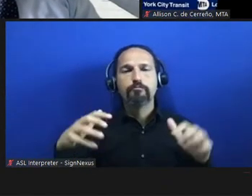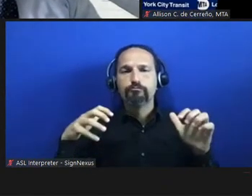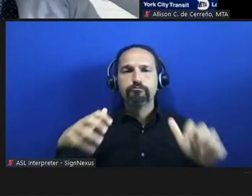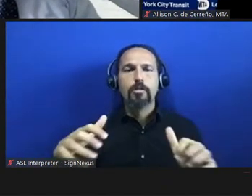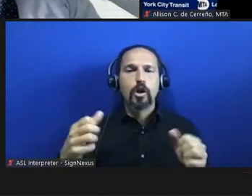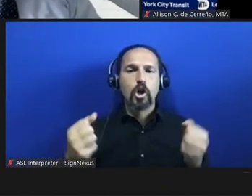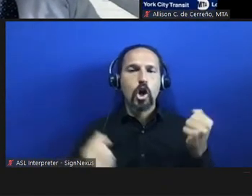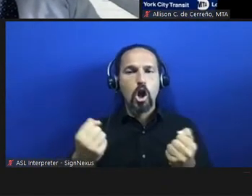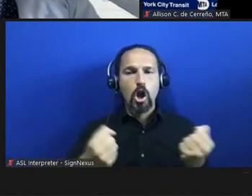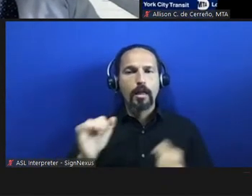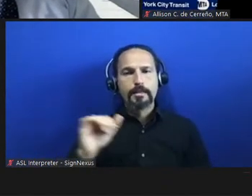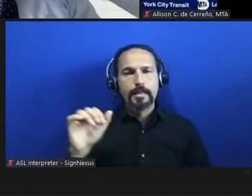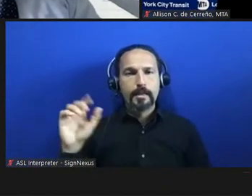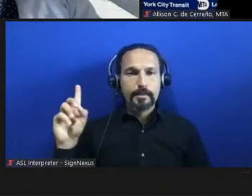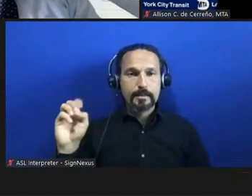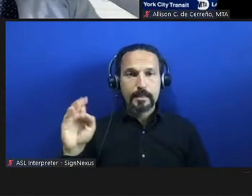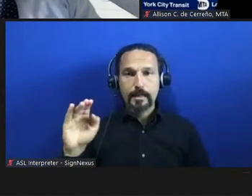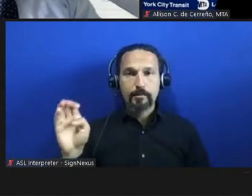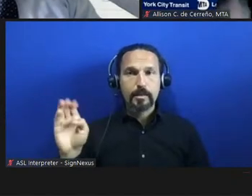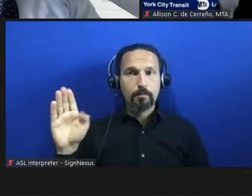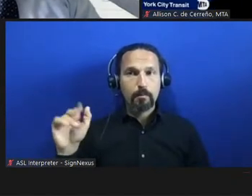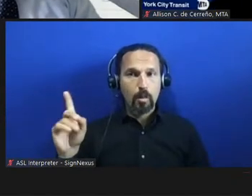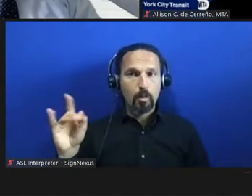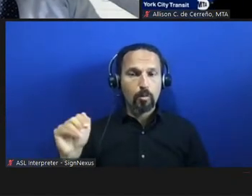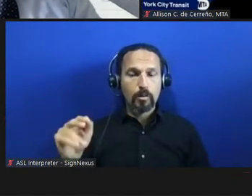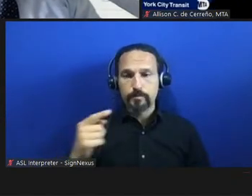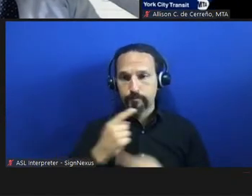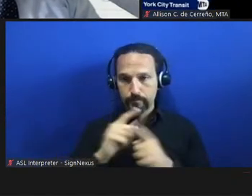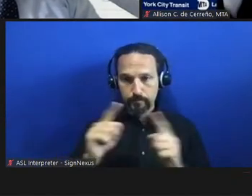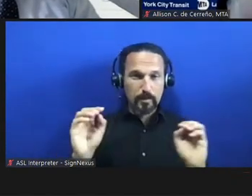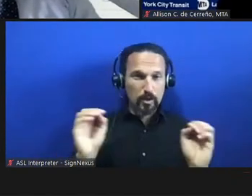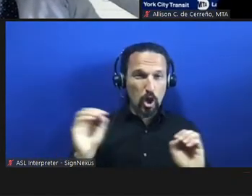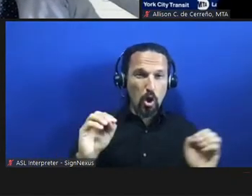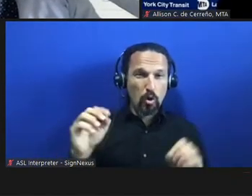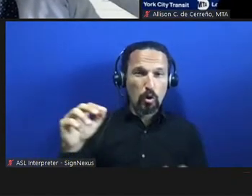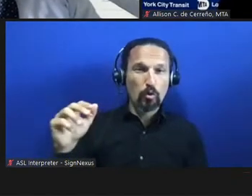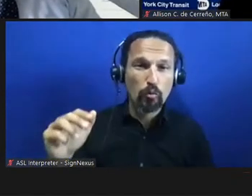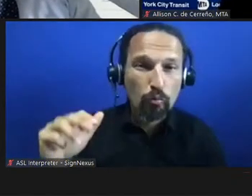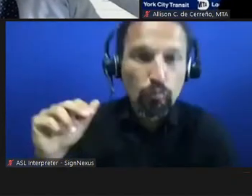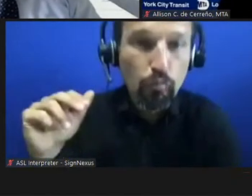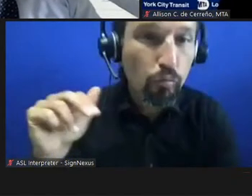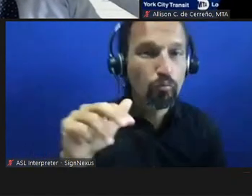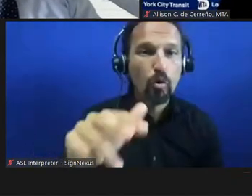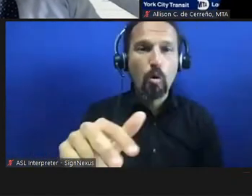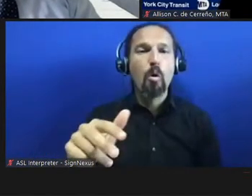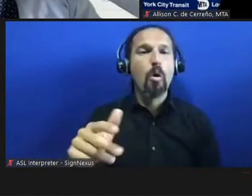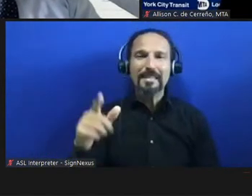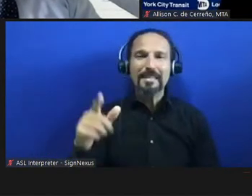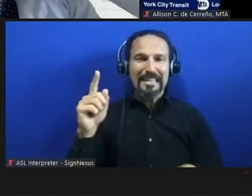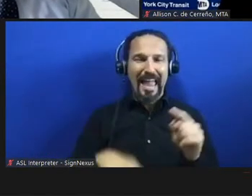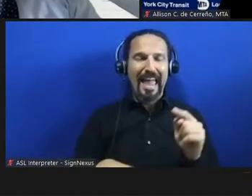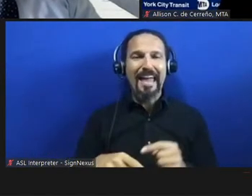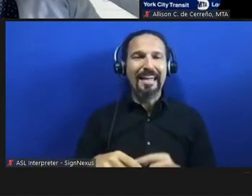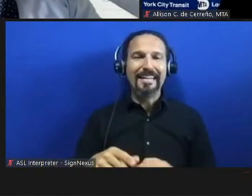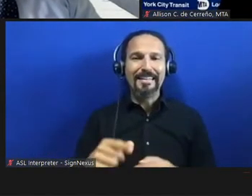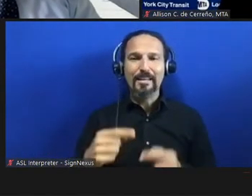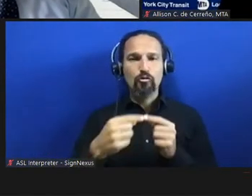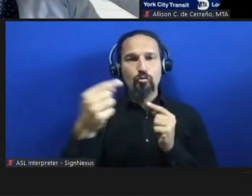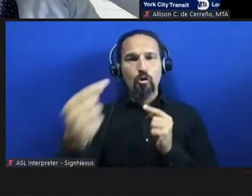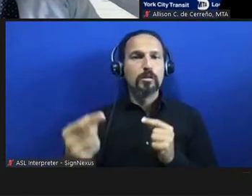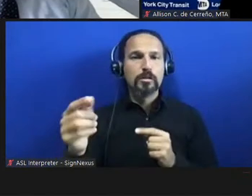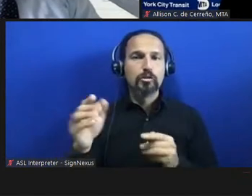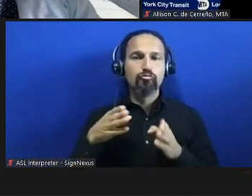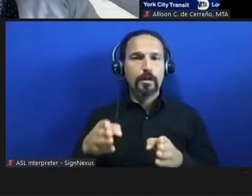Baldwin pointed out are no Crossing spots people cannot cross the street